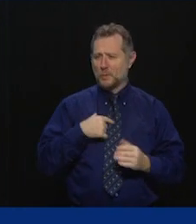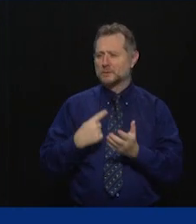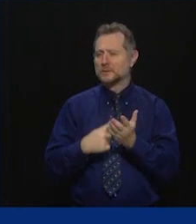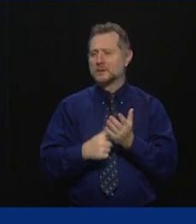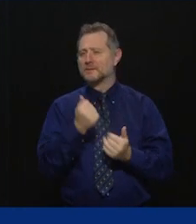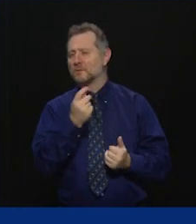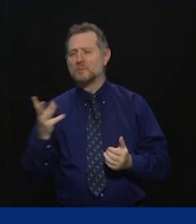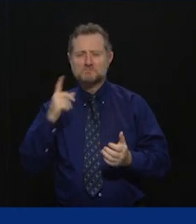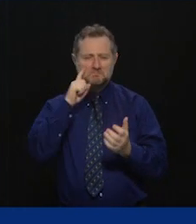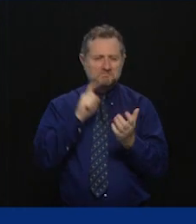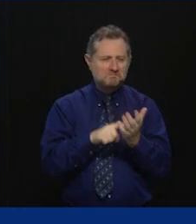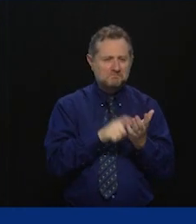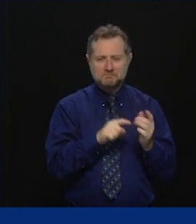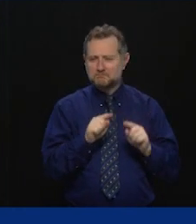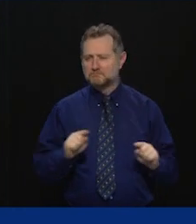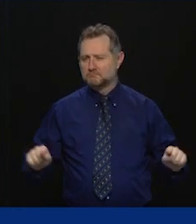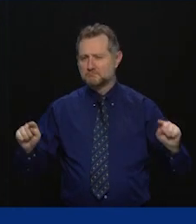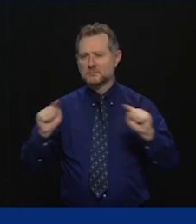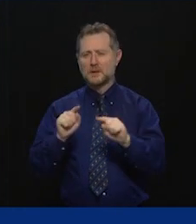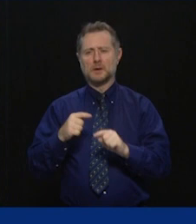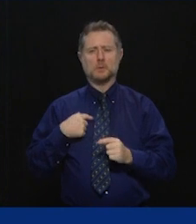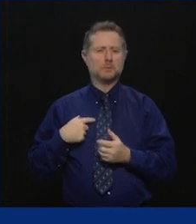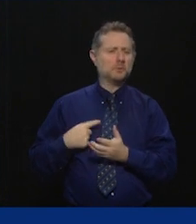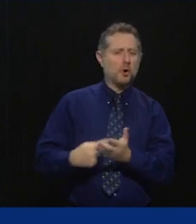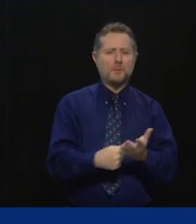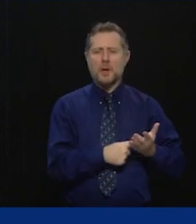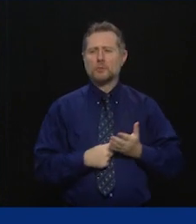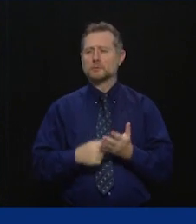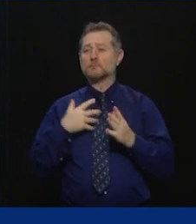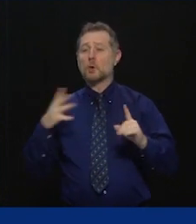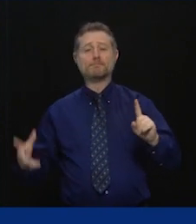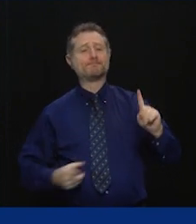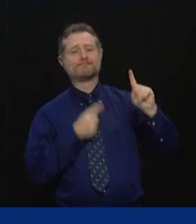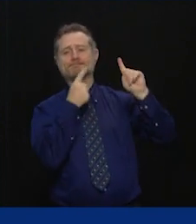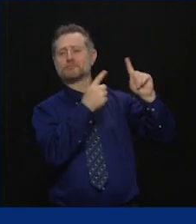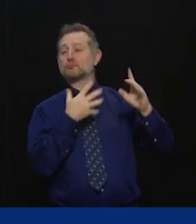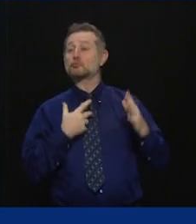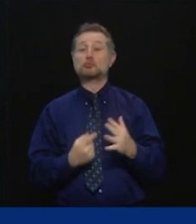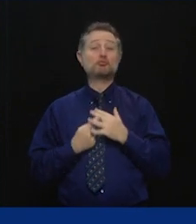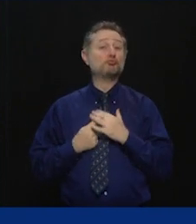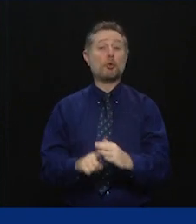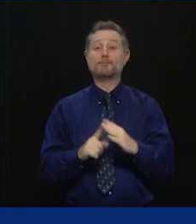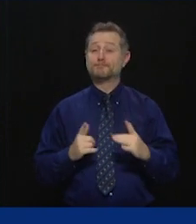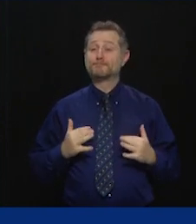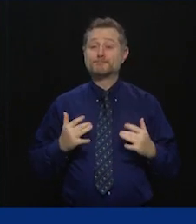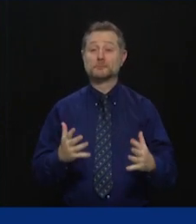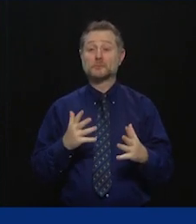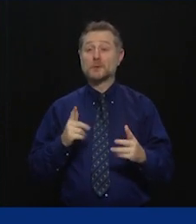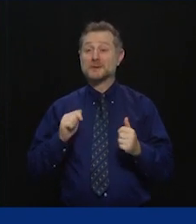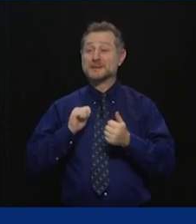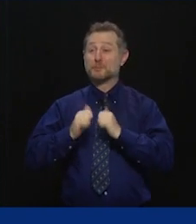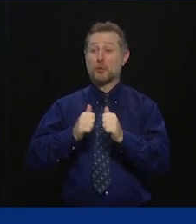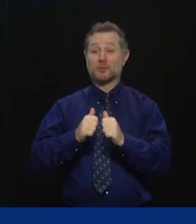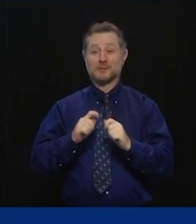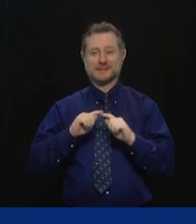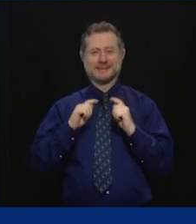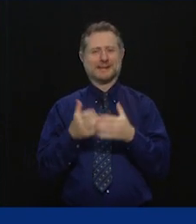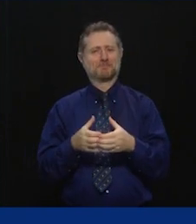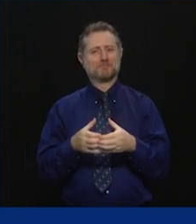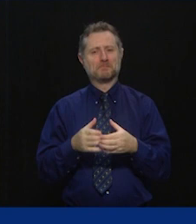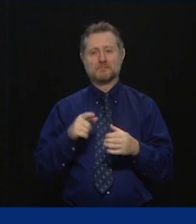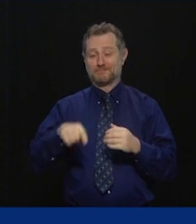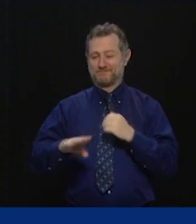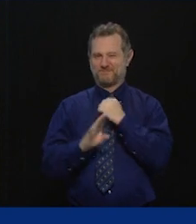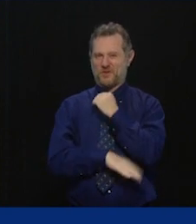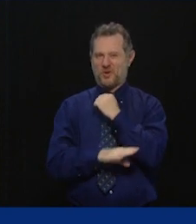here and to talk about this whole initiative that we're going to be having sports teams, particularly this fall, football